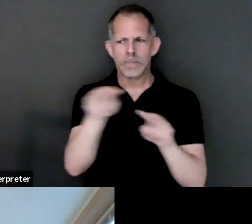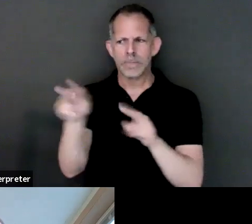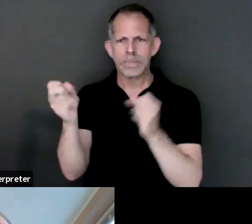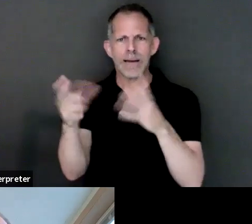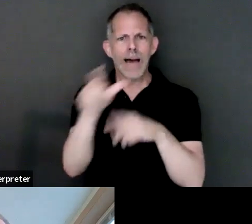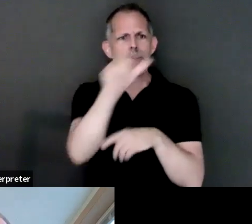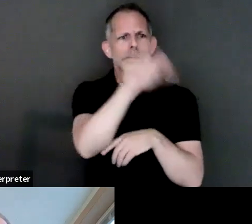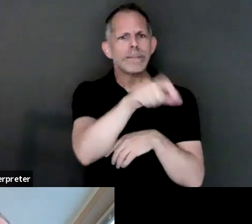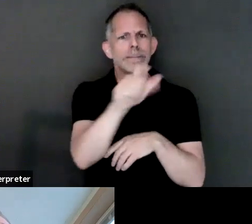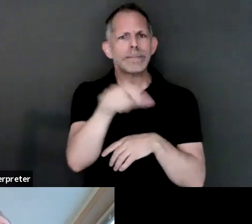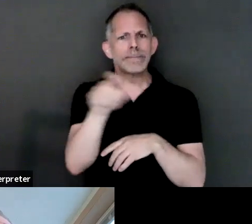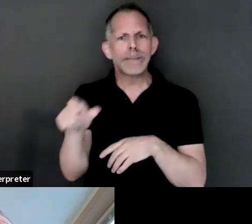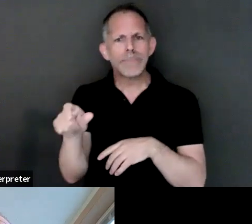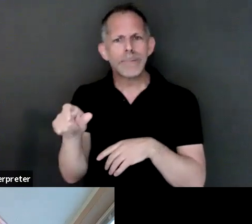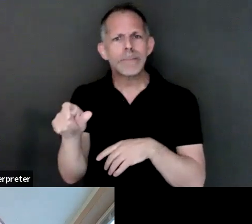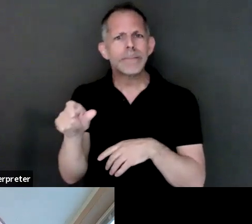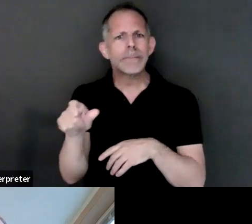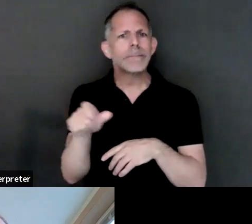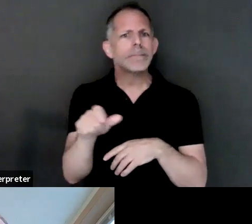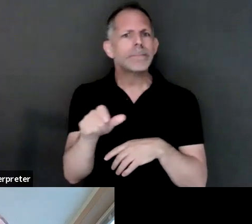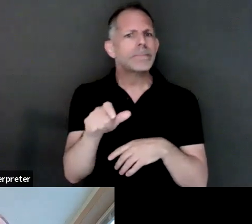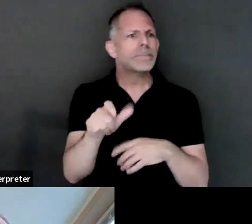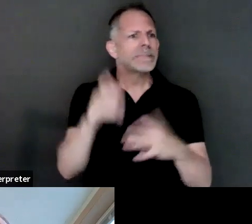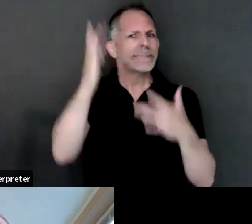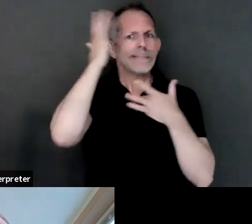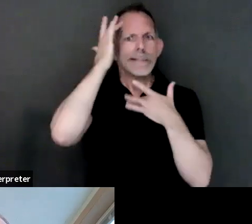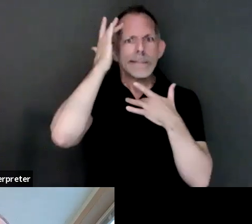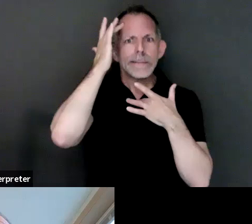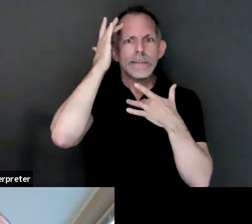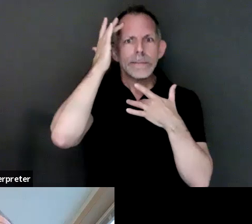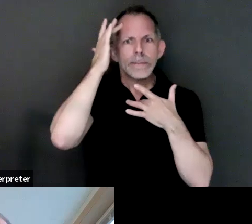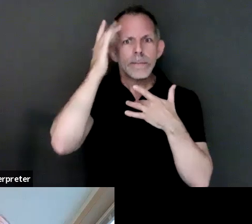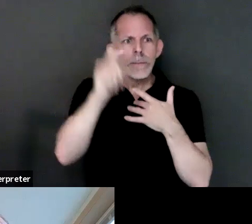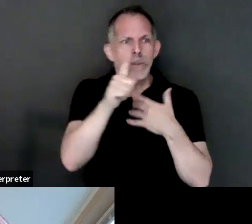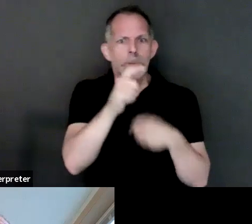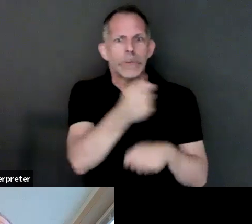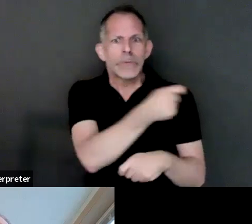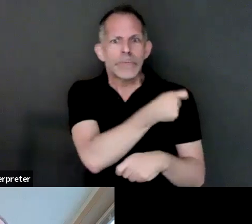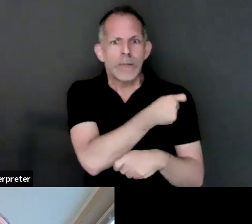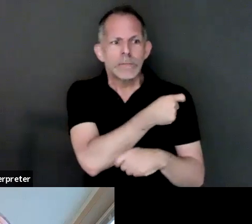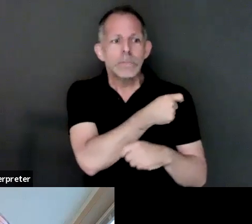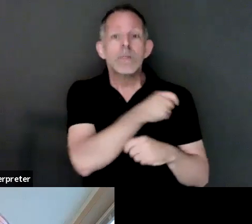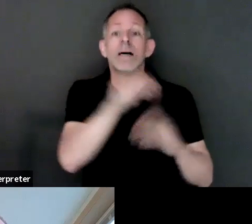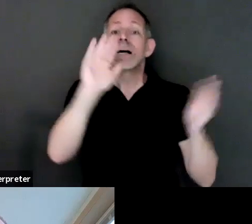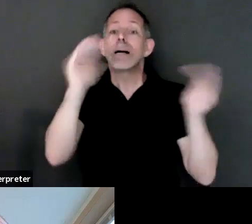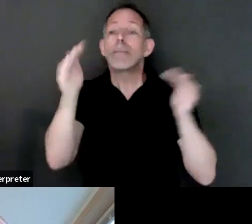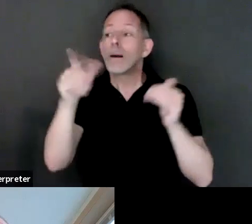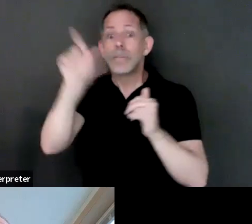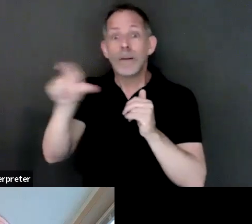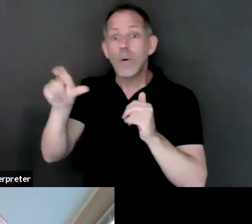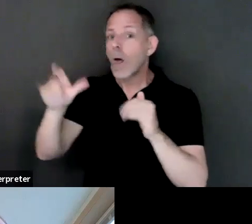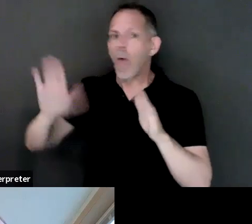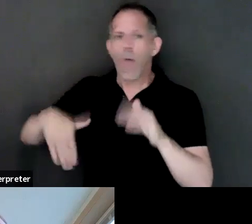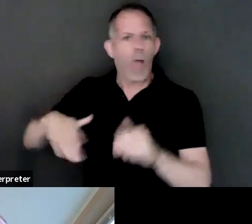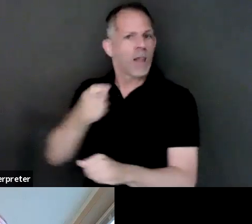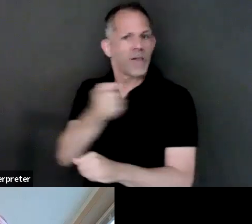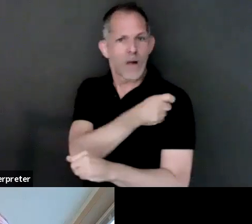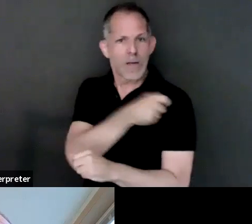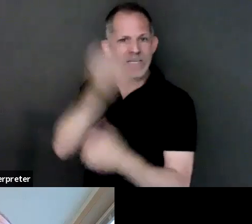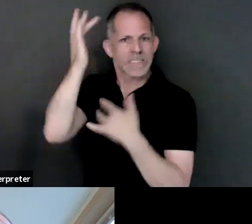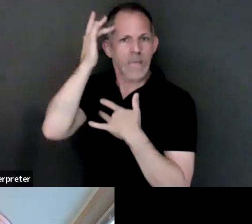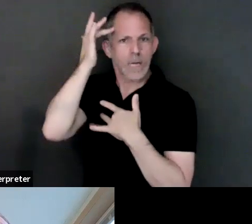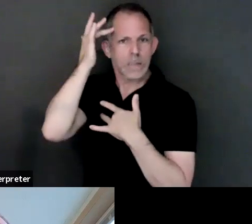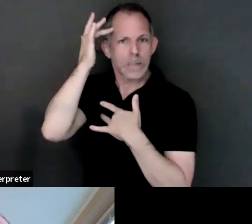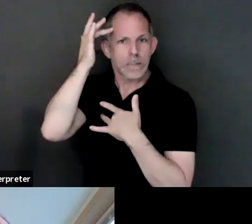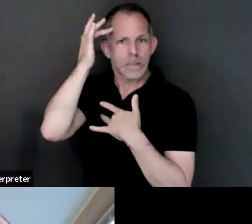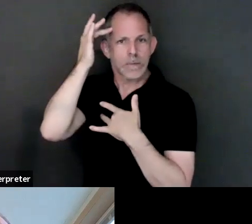cases per person unvaccinated. And we still see about a 75-80% reduction in risk of